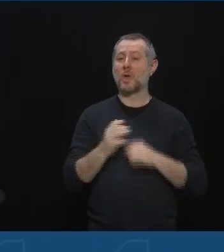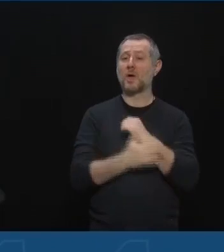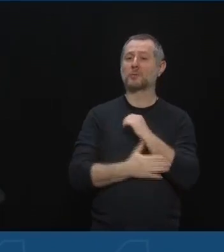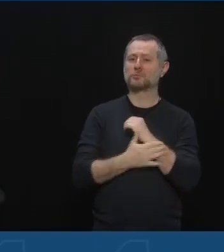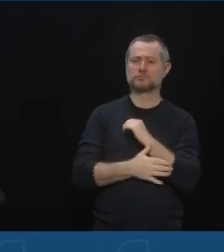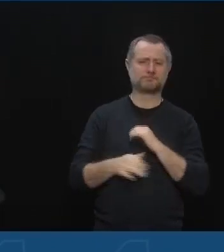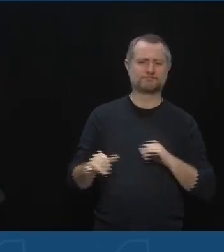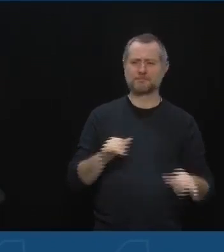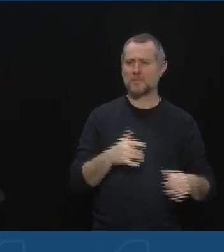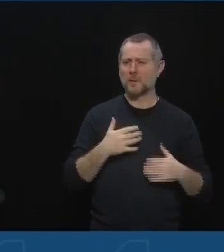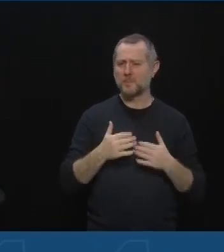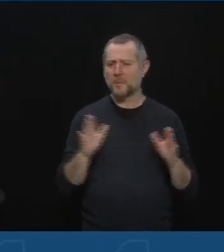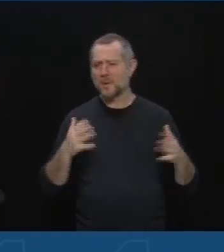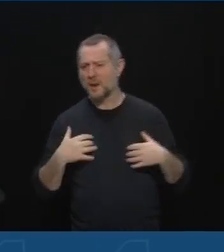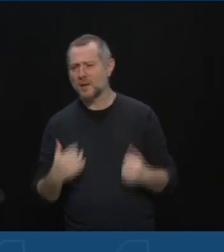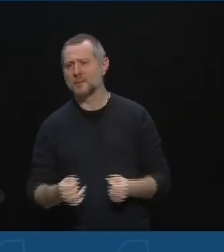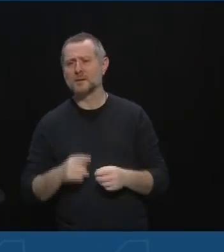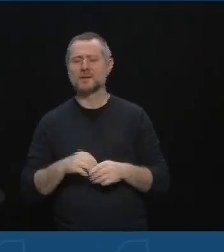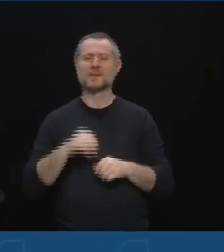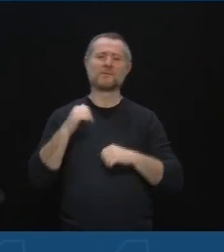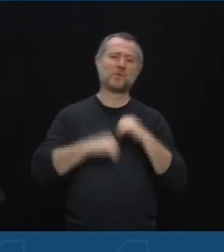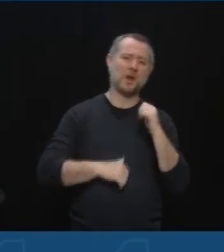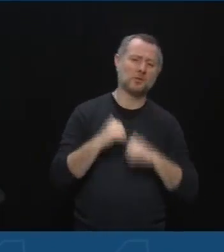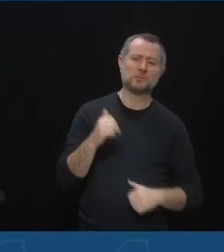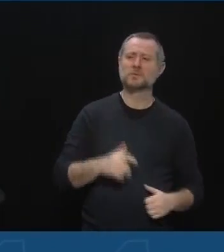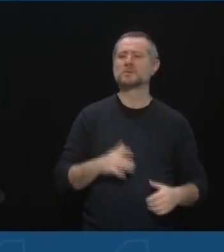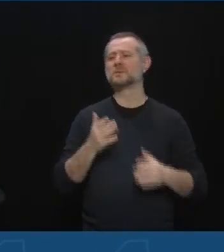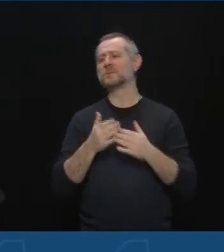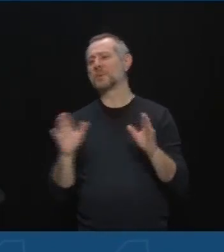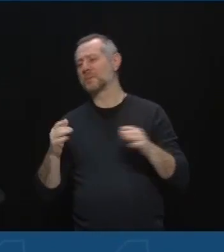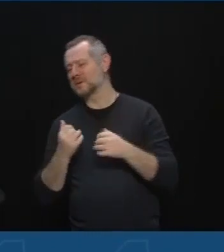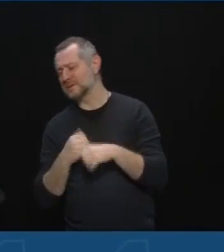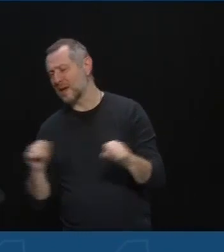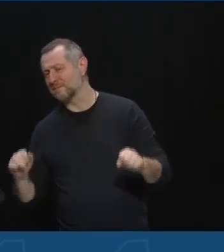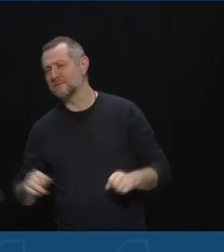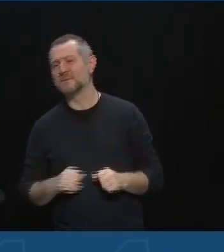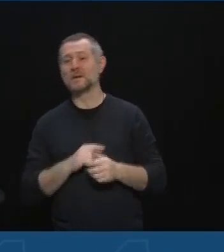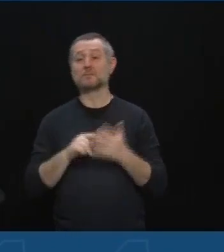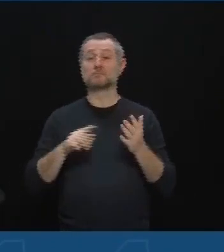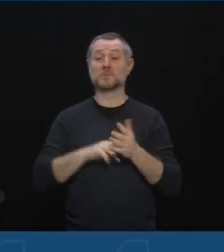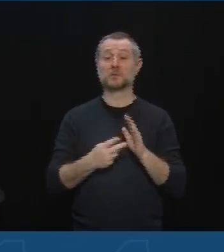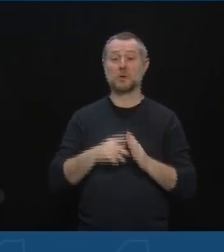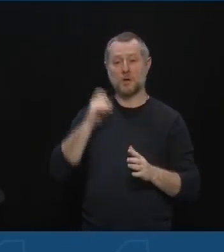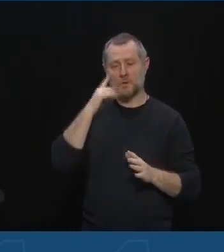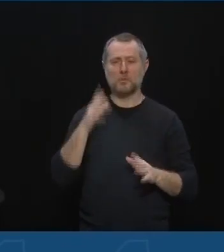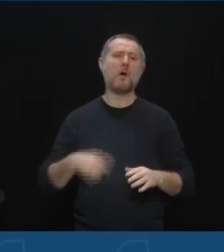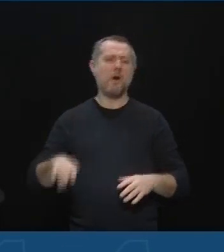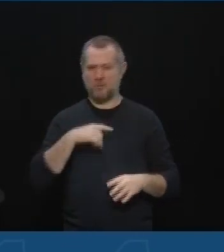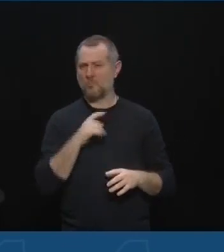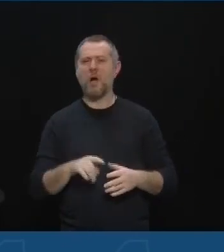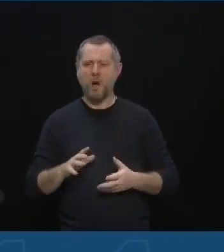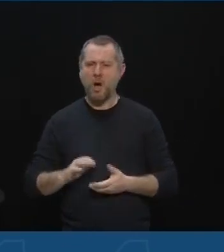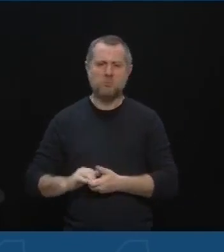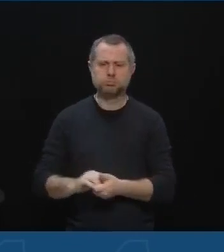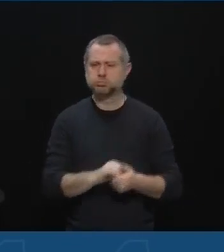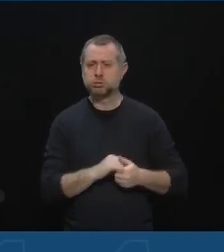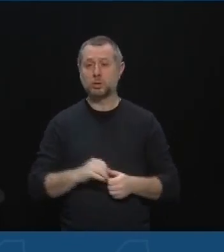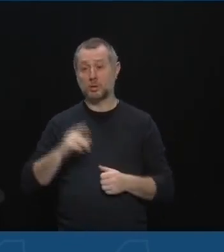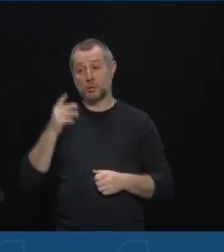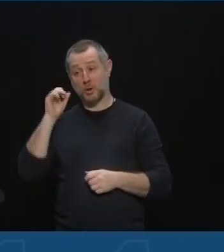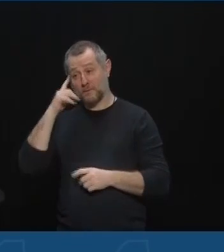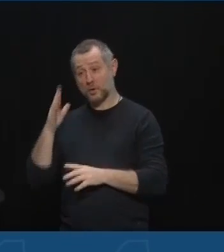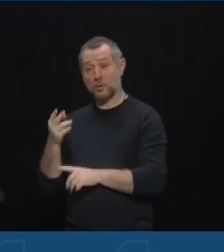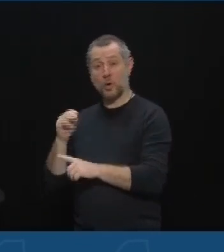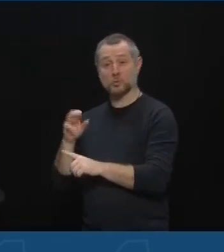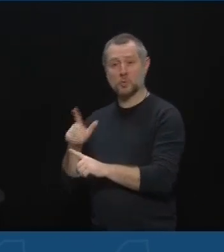and infrastructure. It takes collaboration from all forms of government to make this happen. And Governor Hochul has been an incredible partner for our